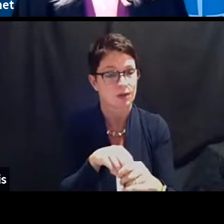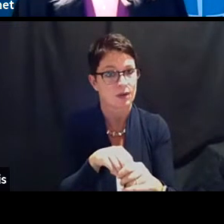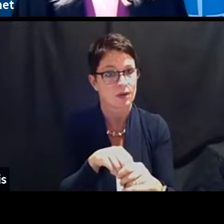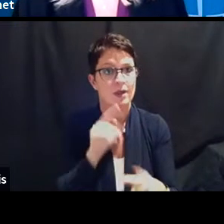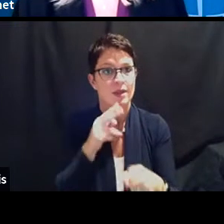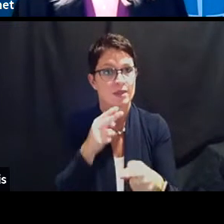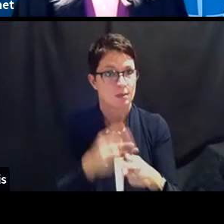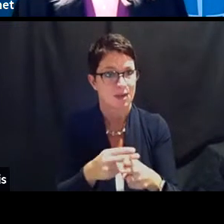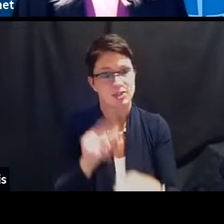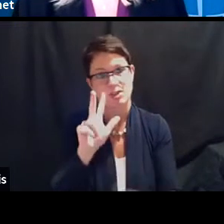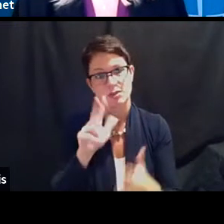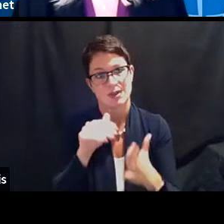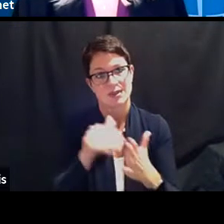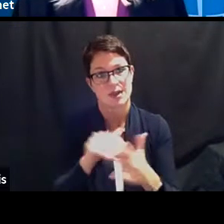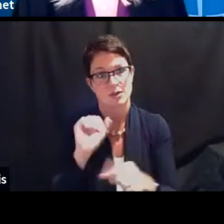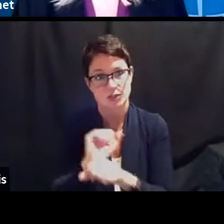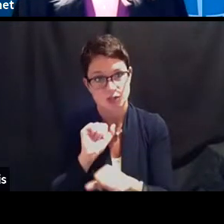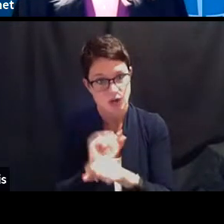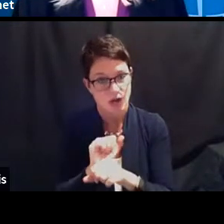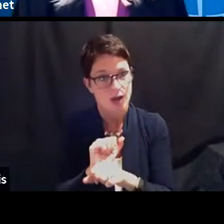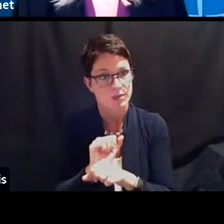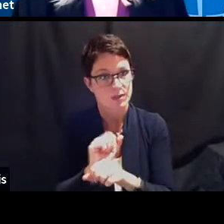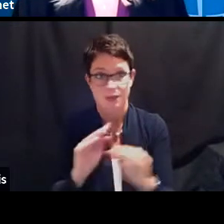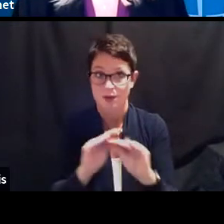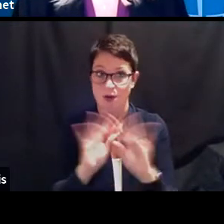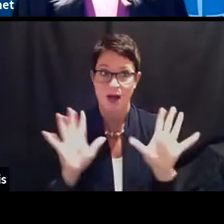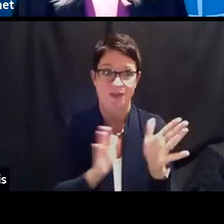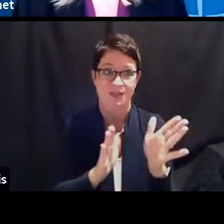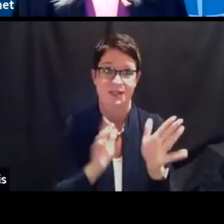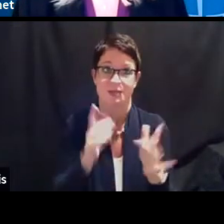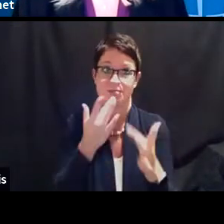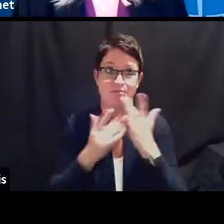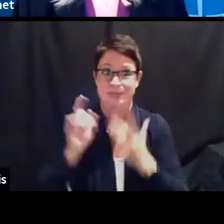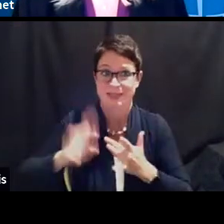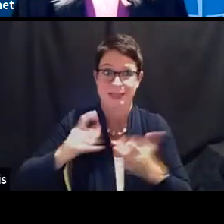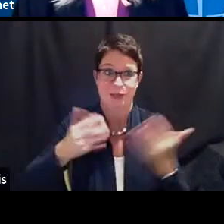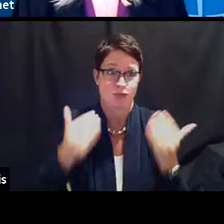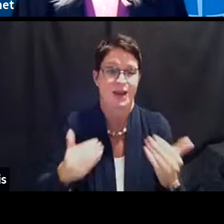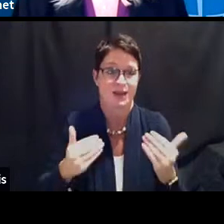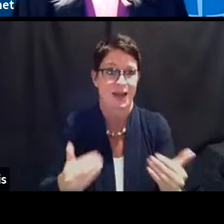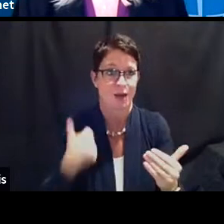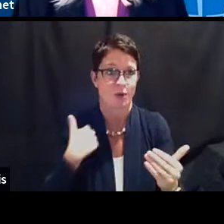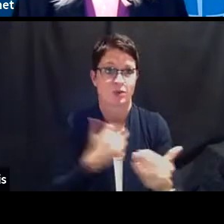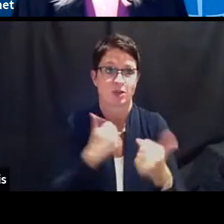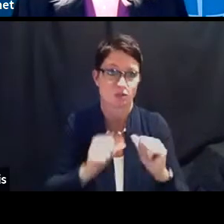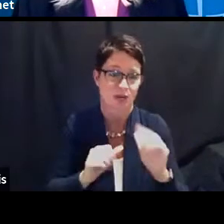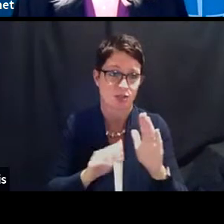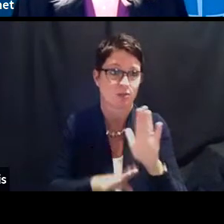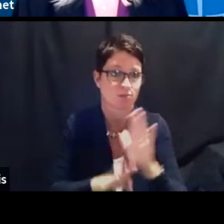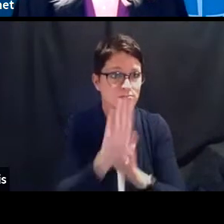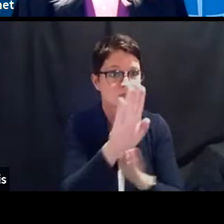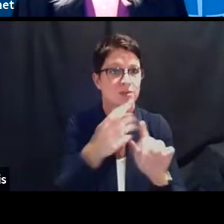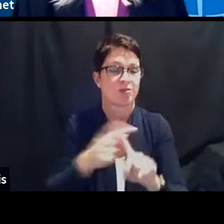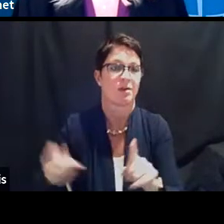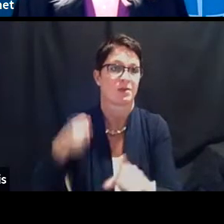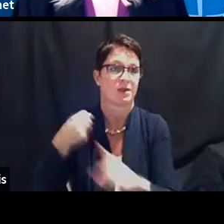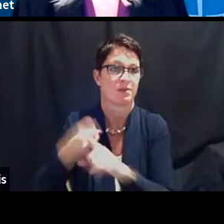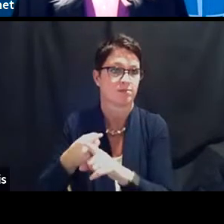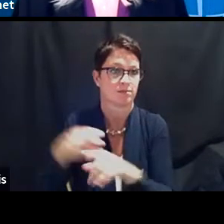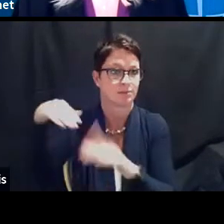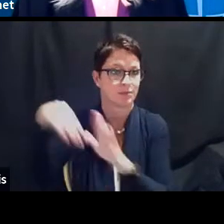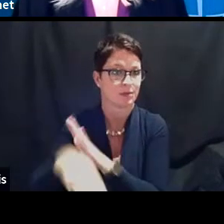mentioned 3,000 jobs that are obviously very much needed as the region looks to rebound from the effects of the current